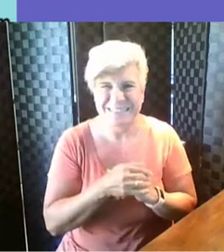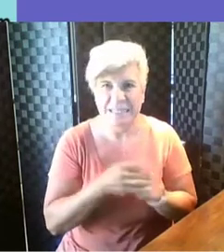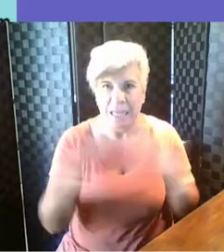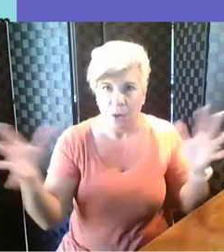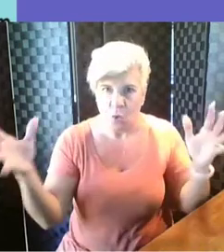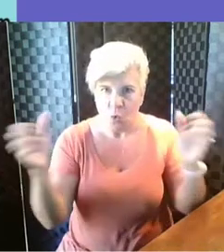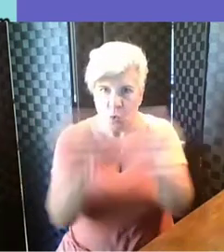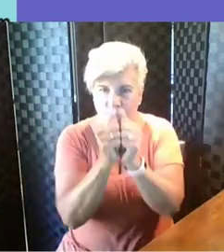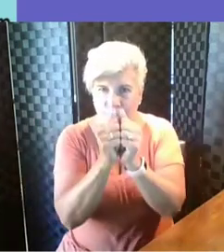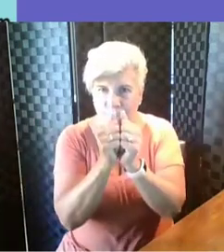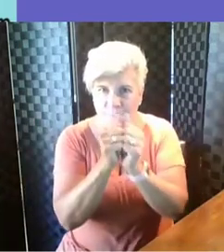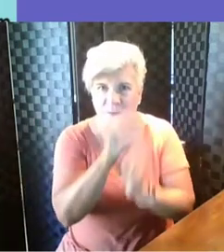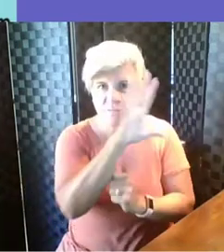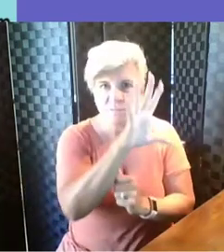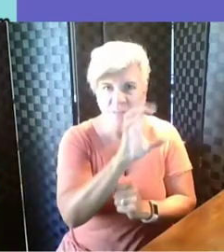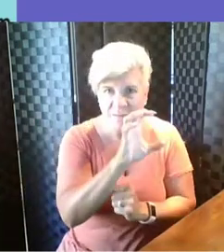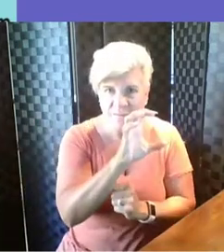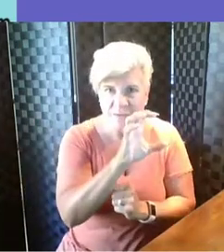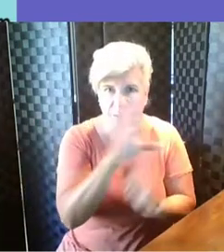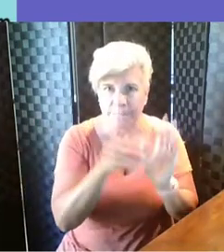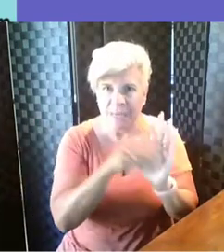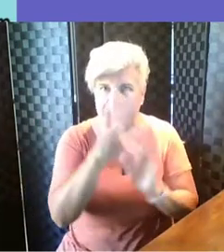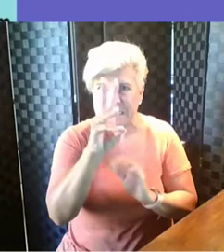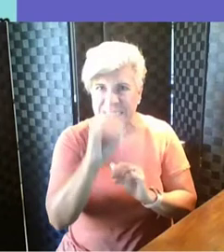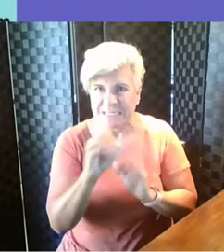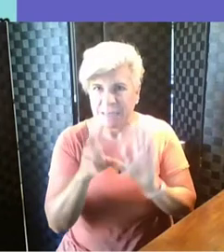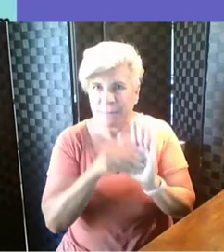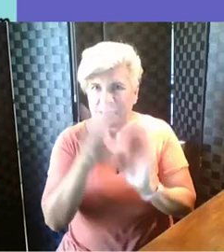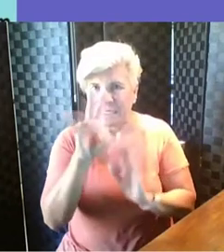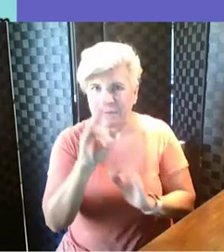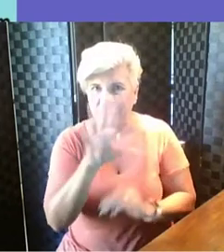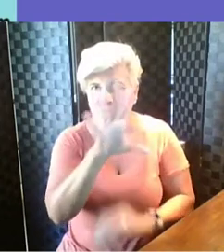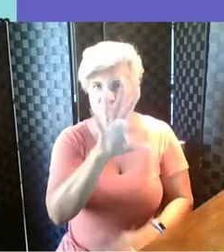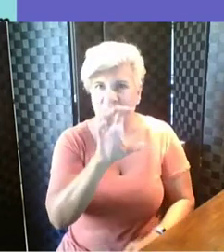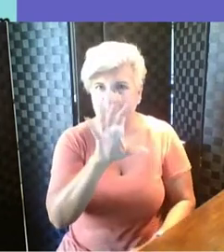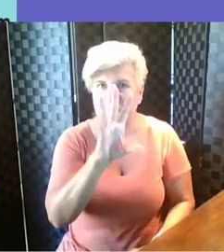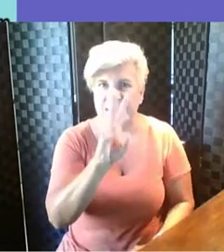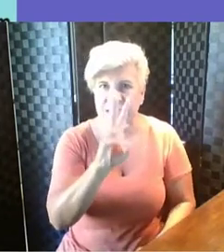back together. 500 plus 60 plus 7 gives us